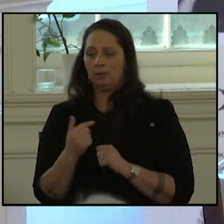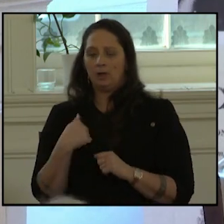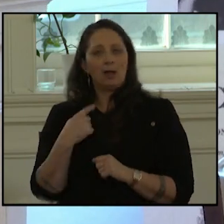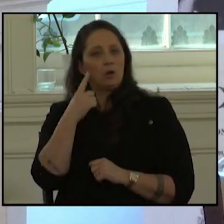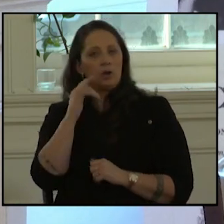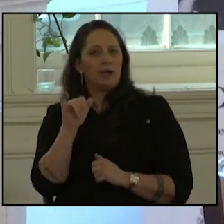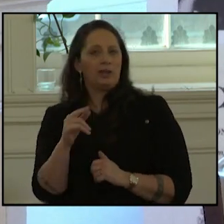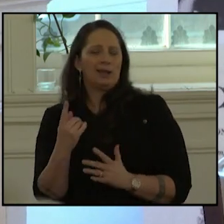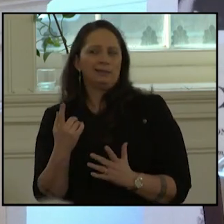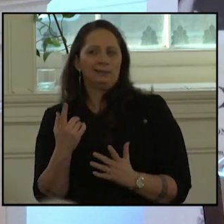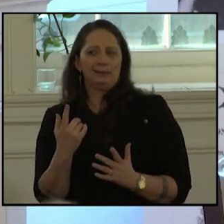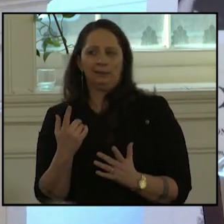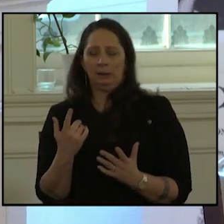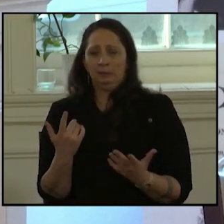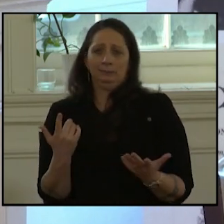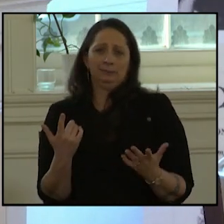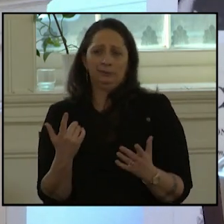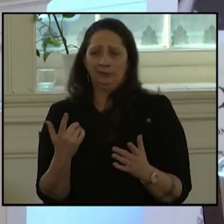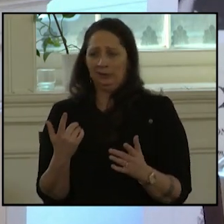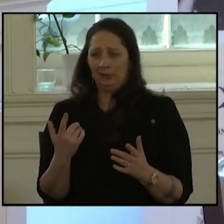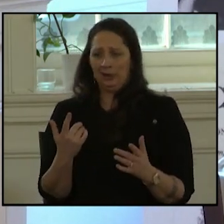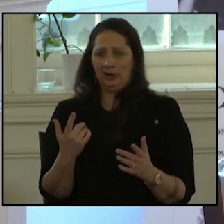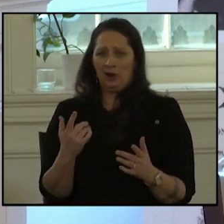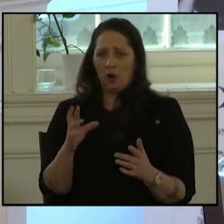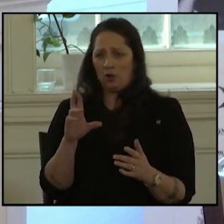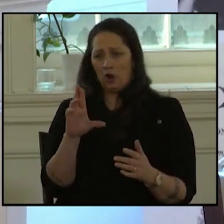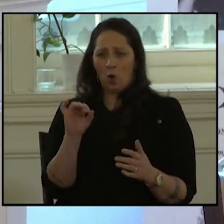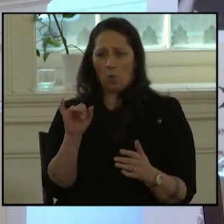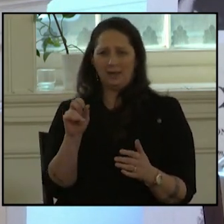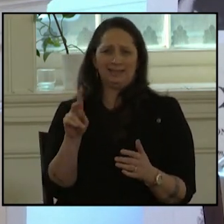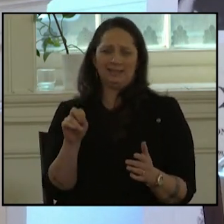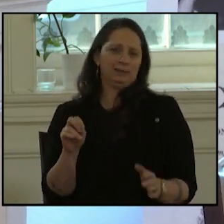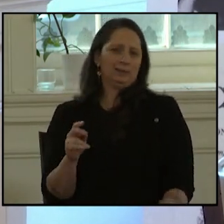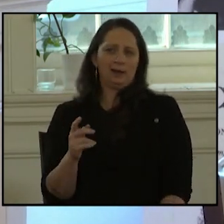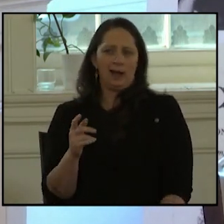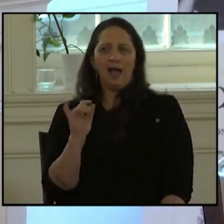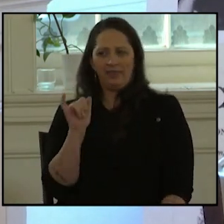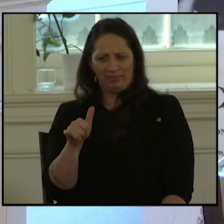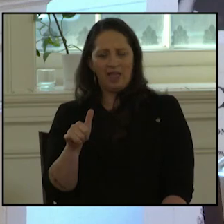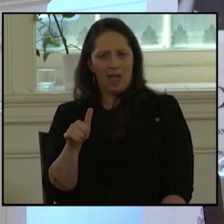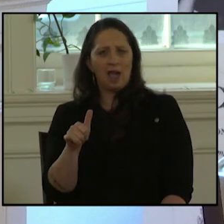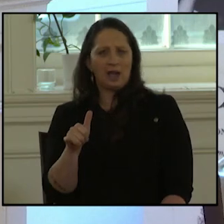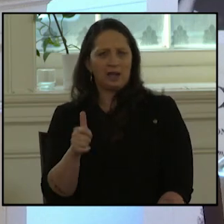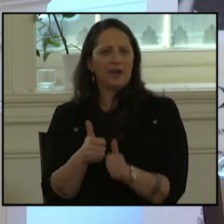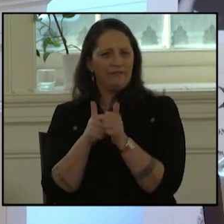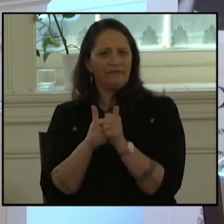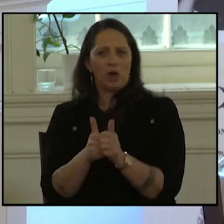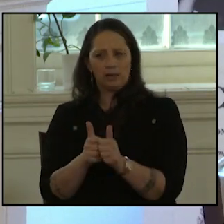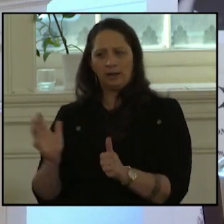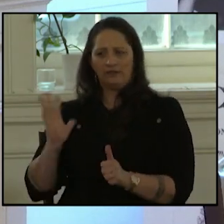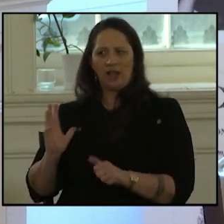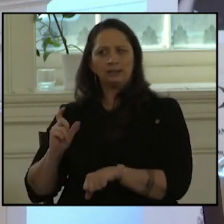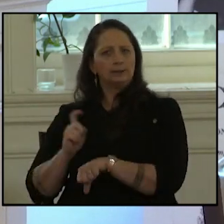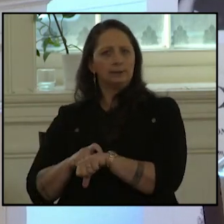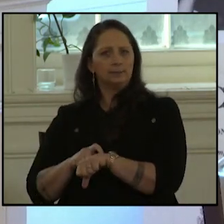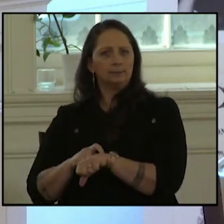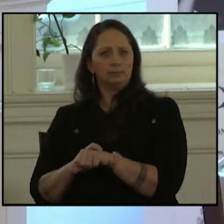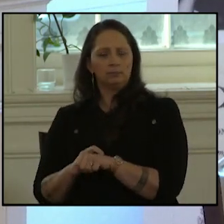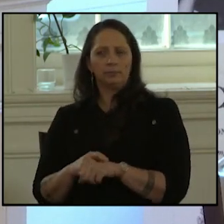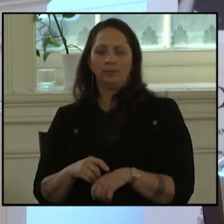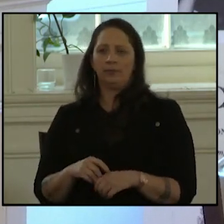I don't think that's just some coincidental thing. I think that aligns to a past time. I think that's an artifact